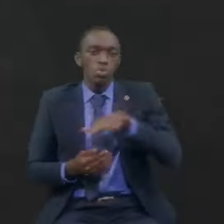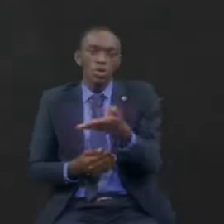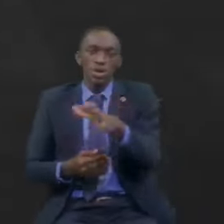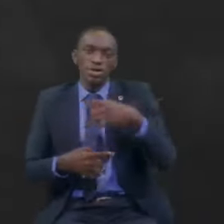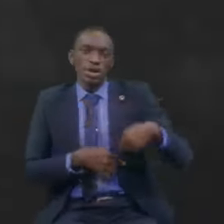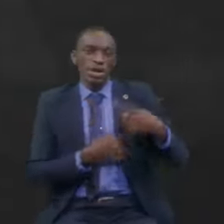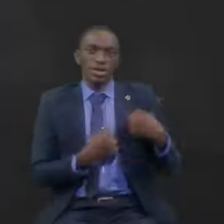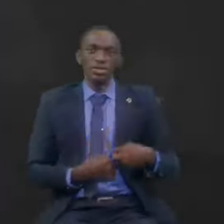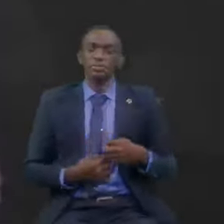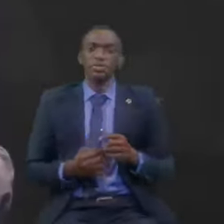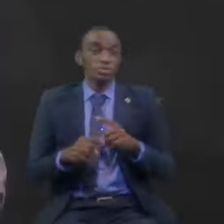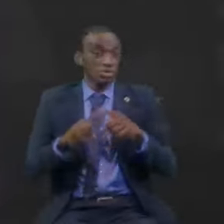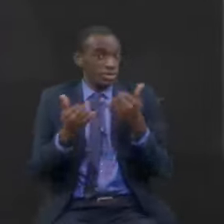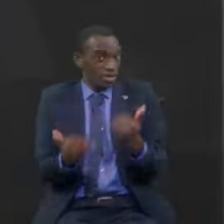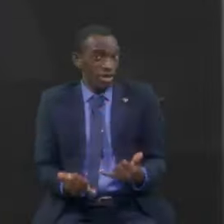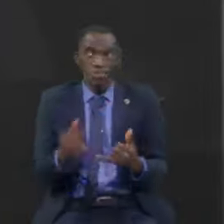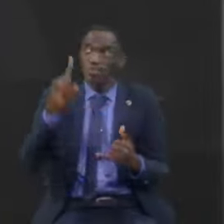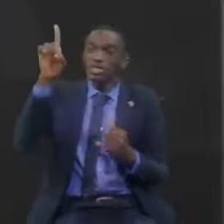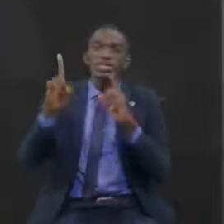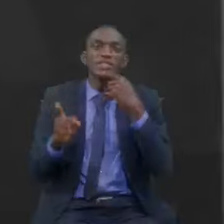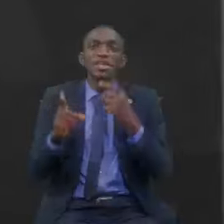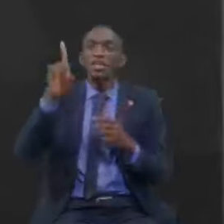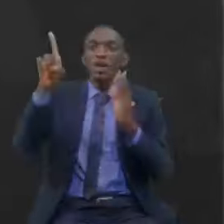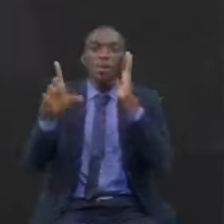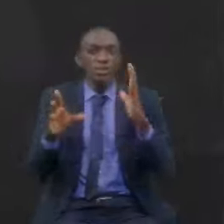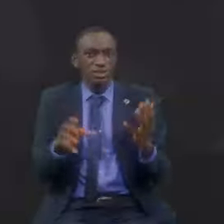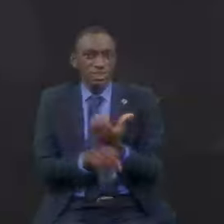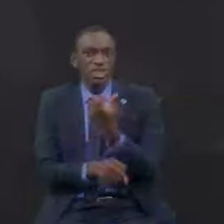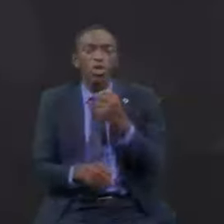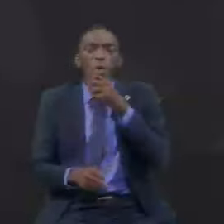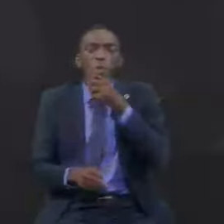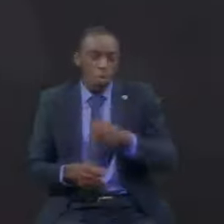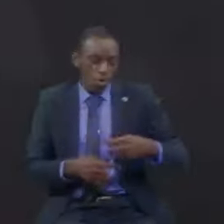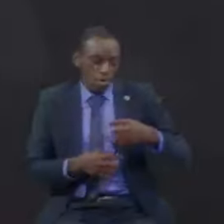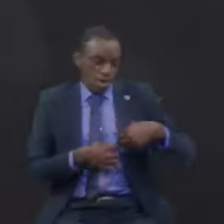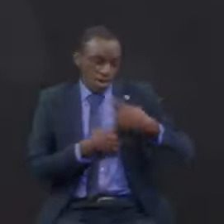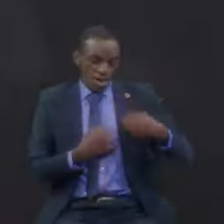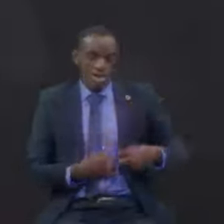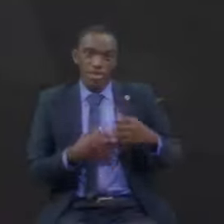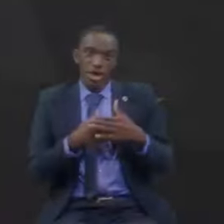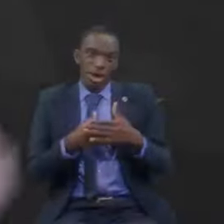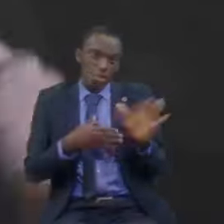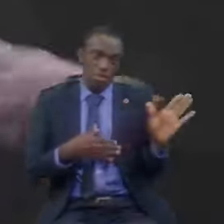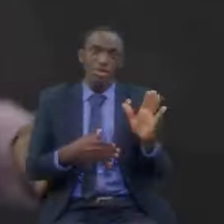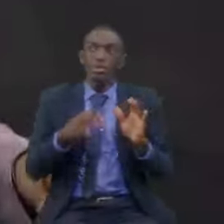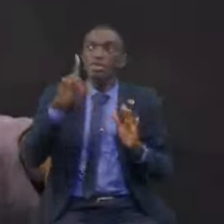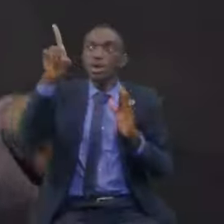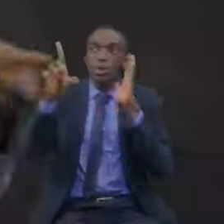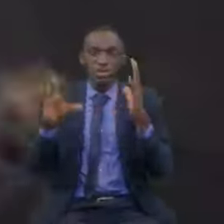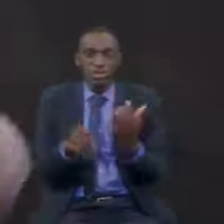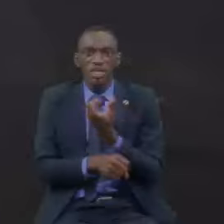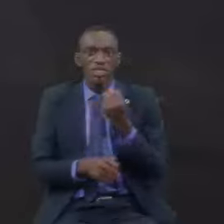the old heart away. He'll take the crooked heart away. He'll take